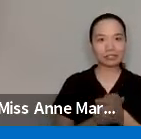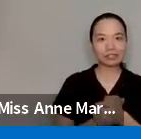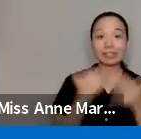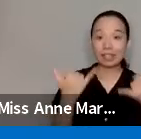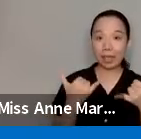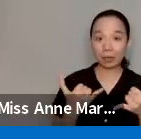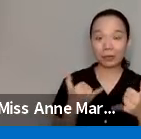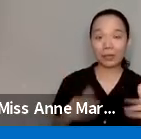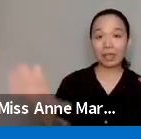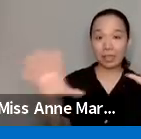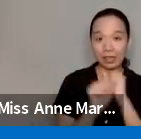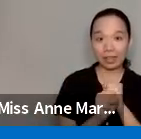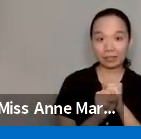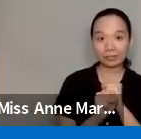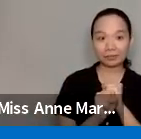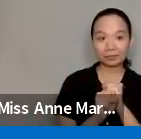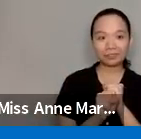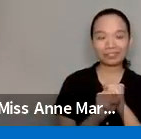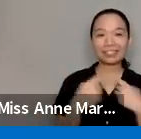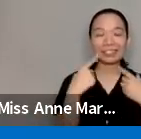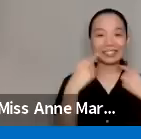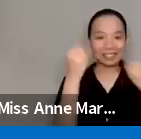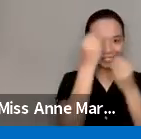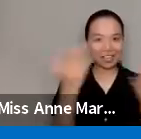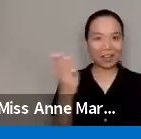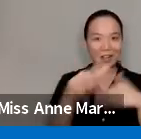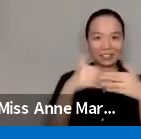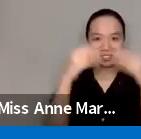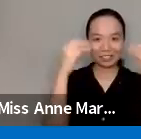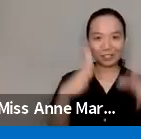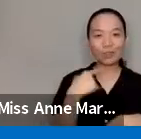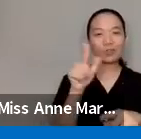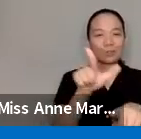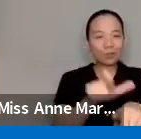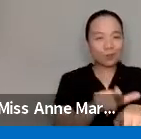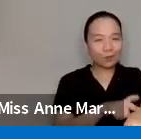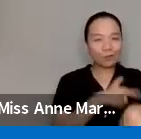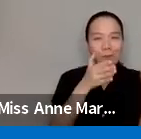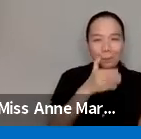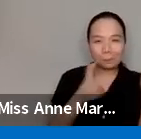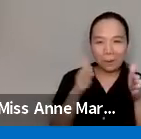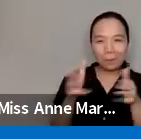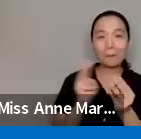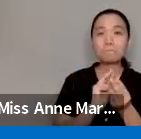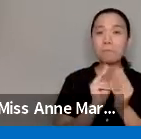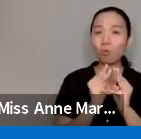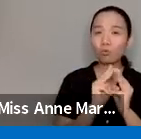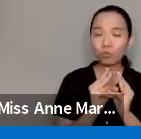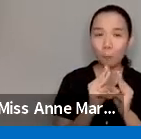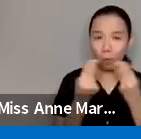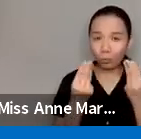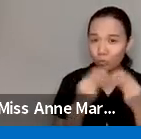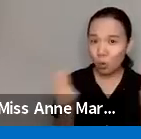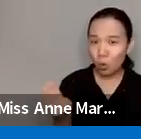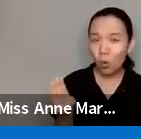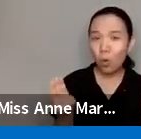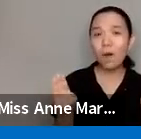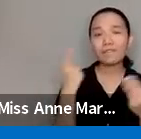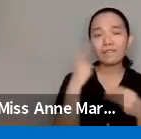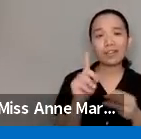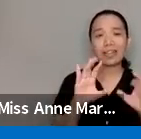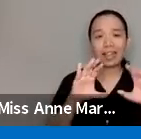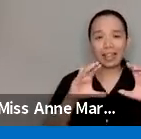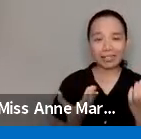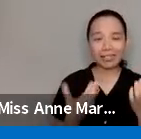end by making special shout out to all my teachers who spend long hours preparing modules, preparing for their classes,